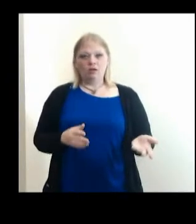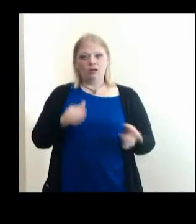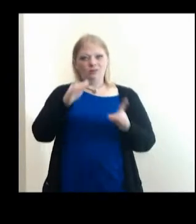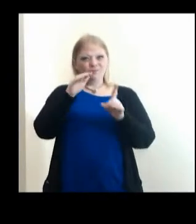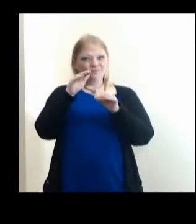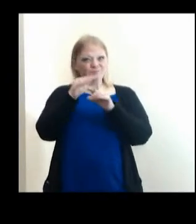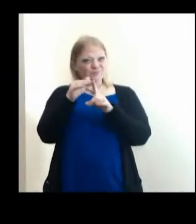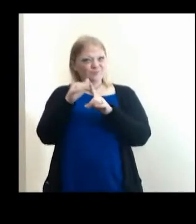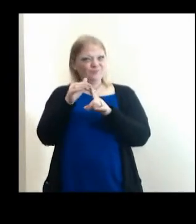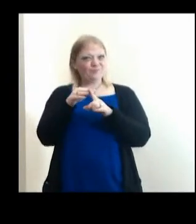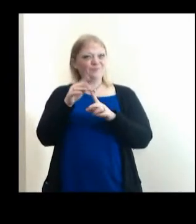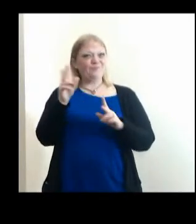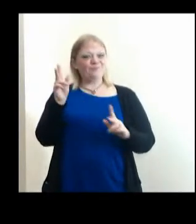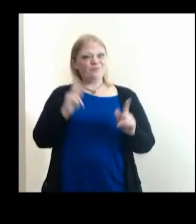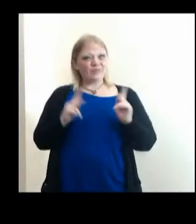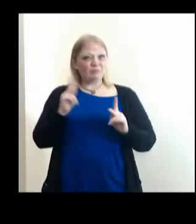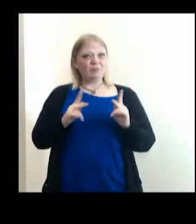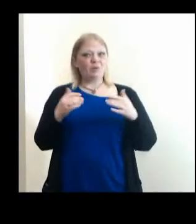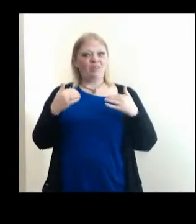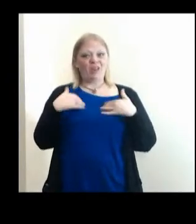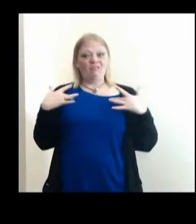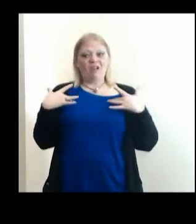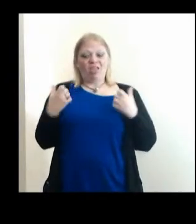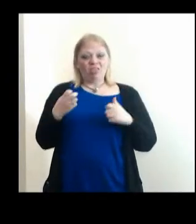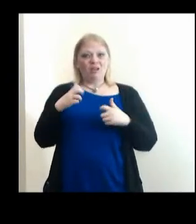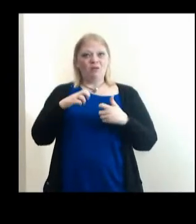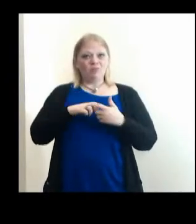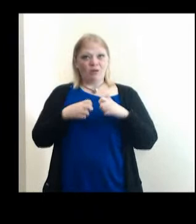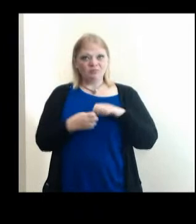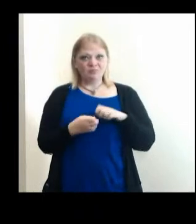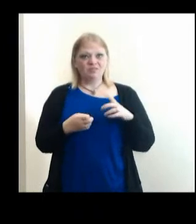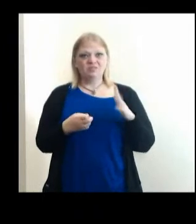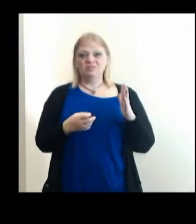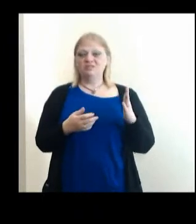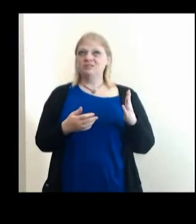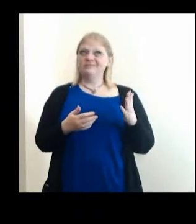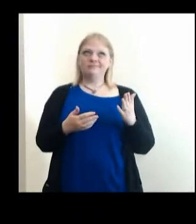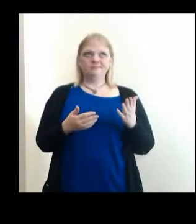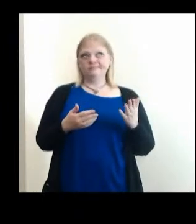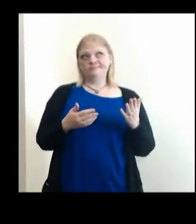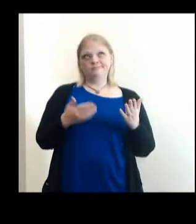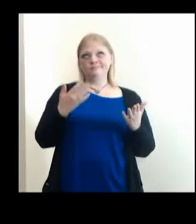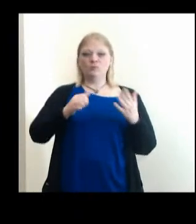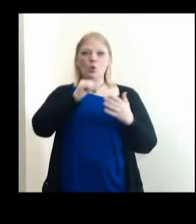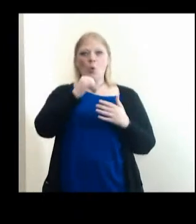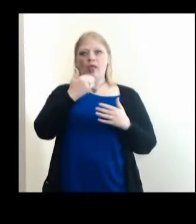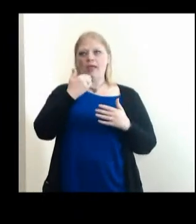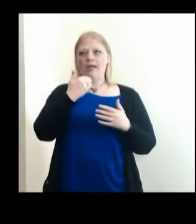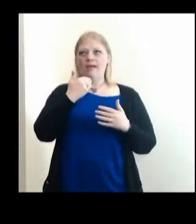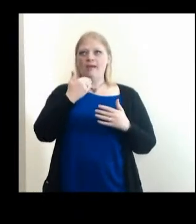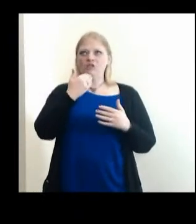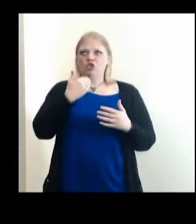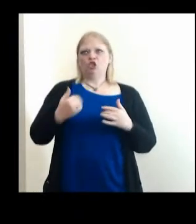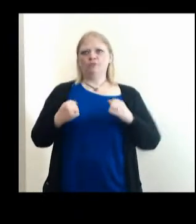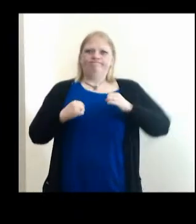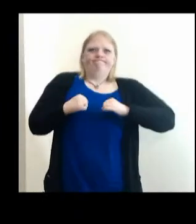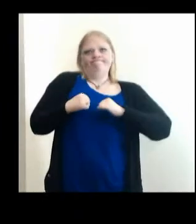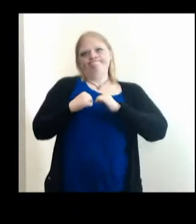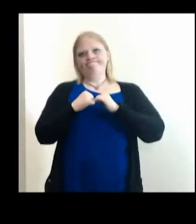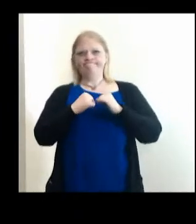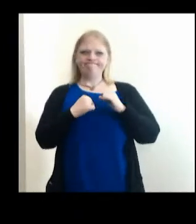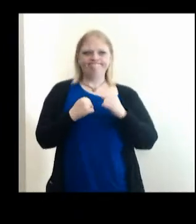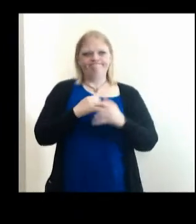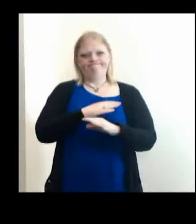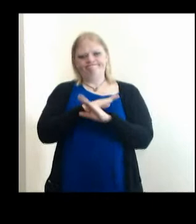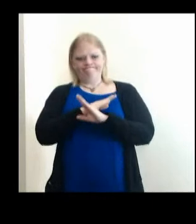us that individuals that are immunocompromised, probably don't have as robust an immune response